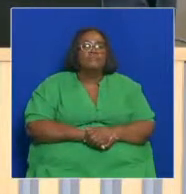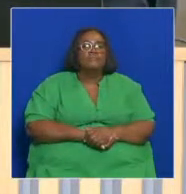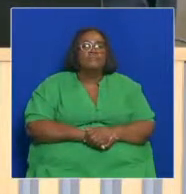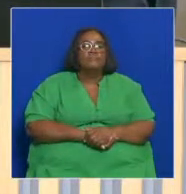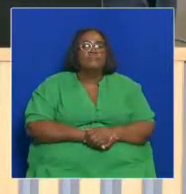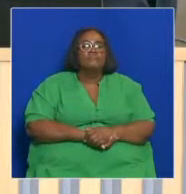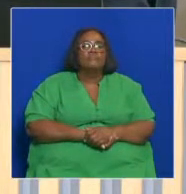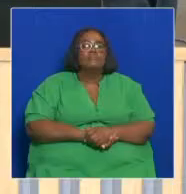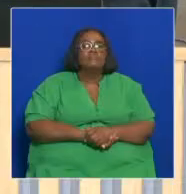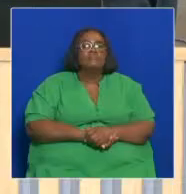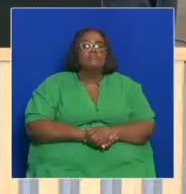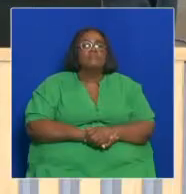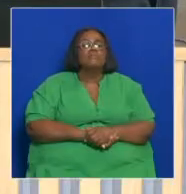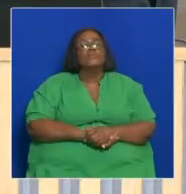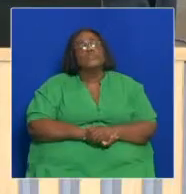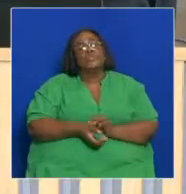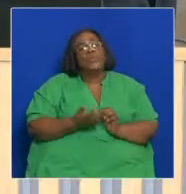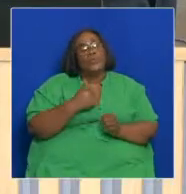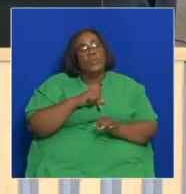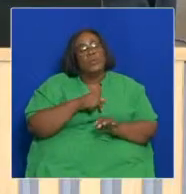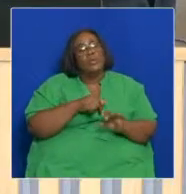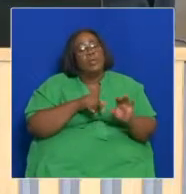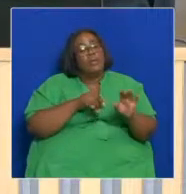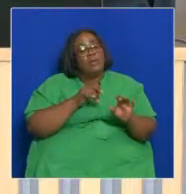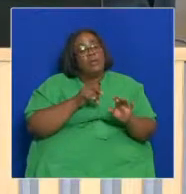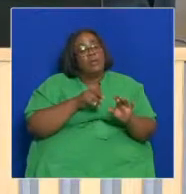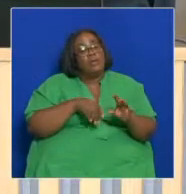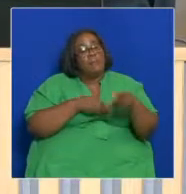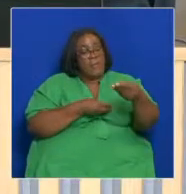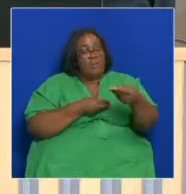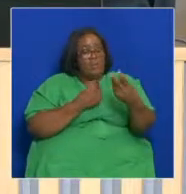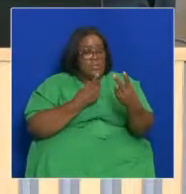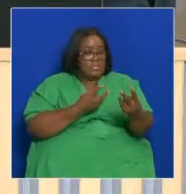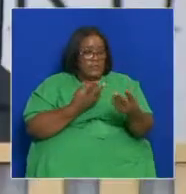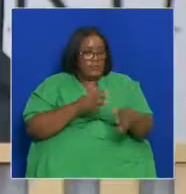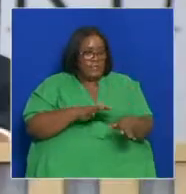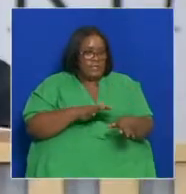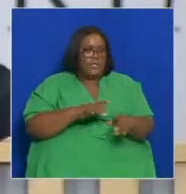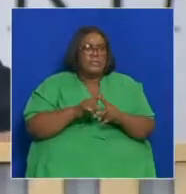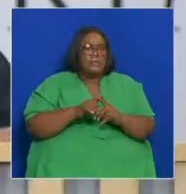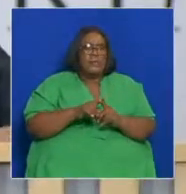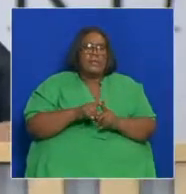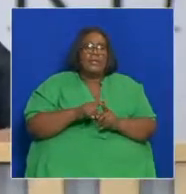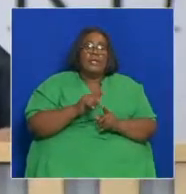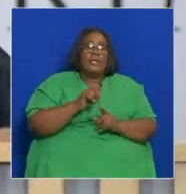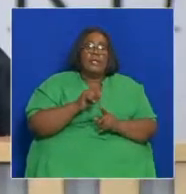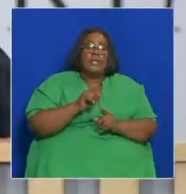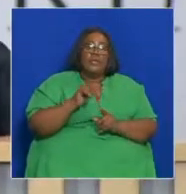it, but for the record, when did she and you sign it?